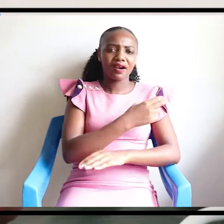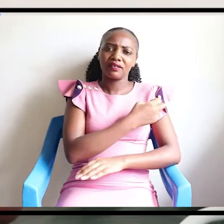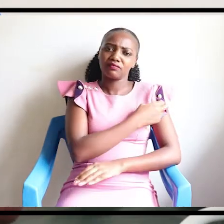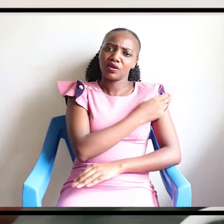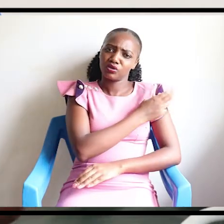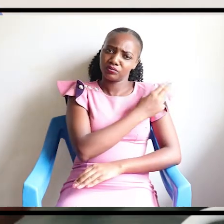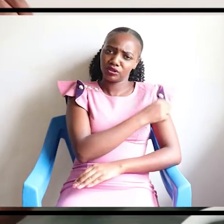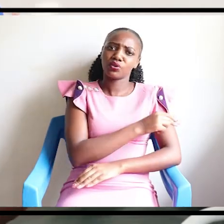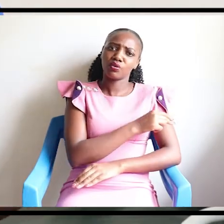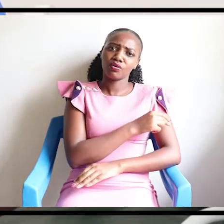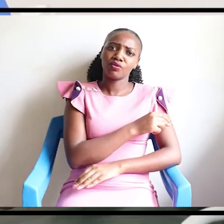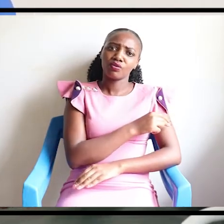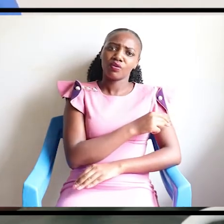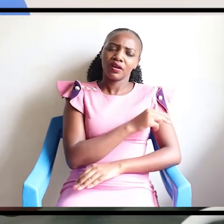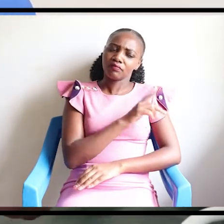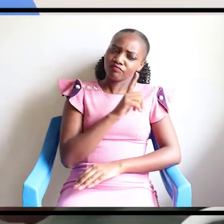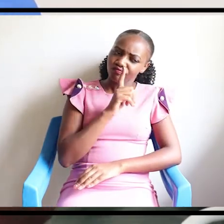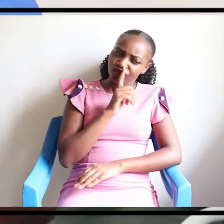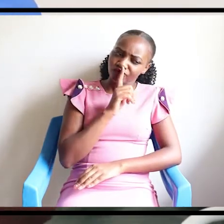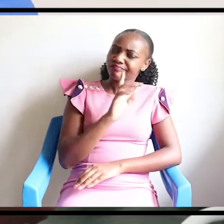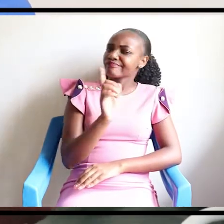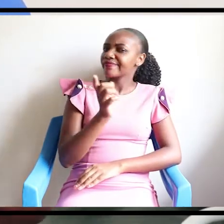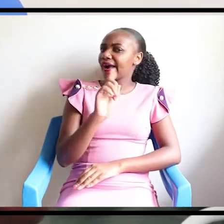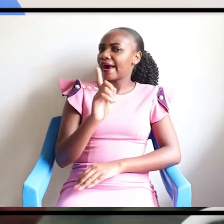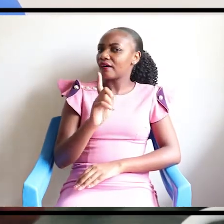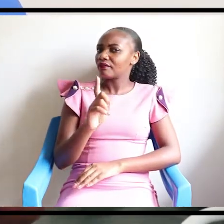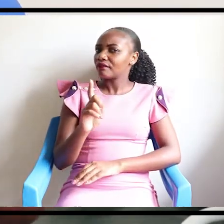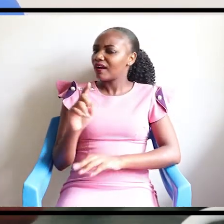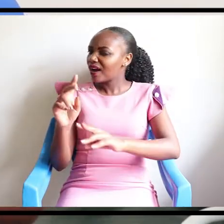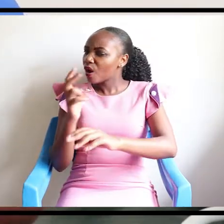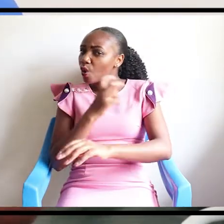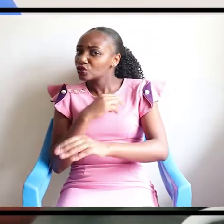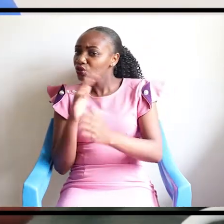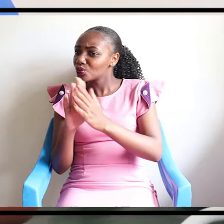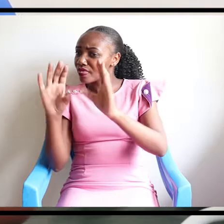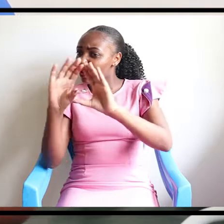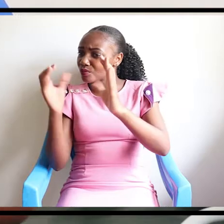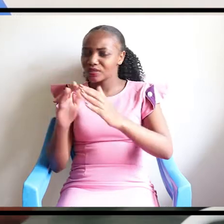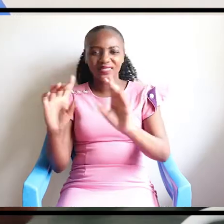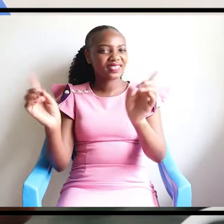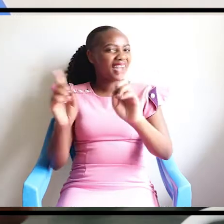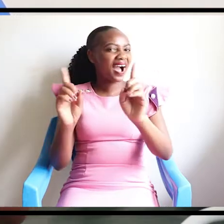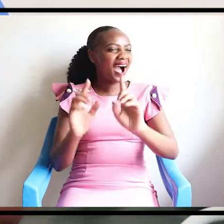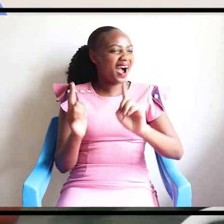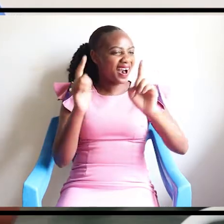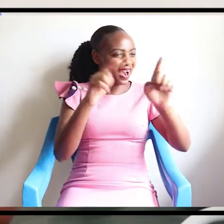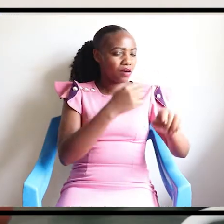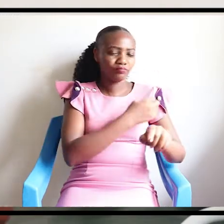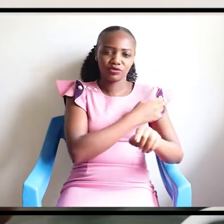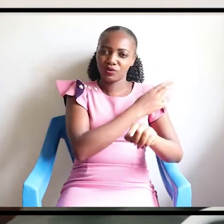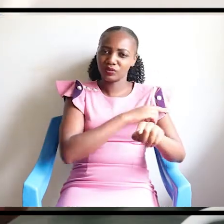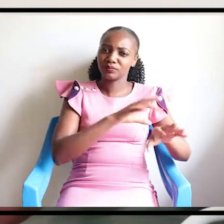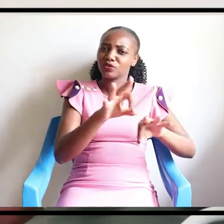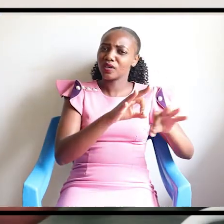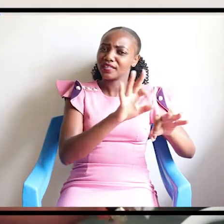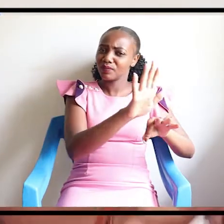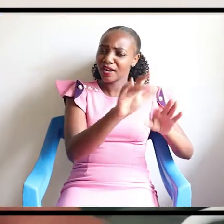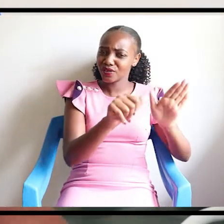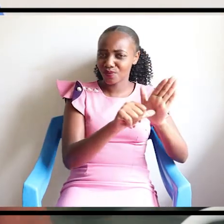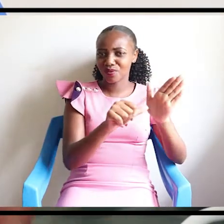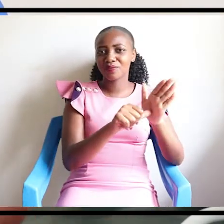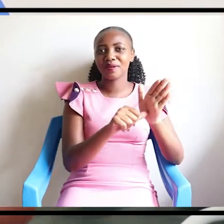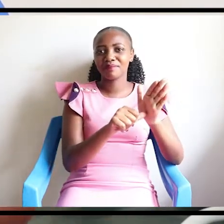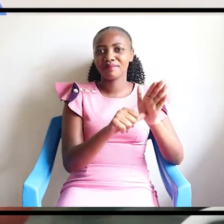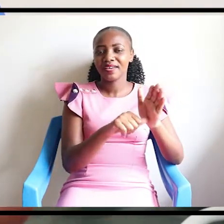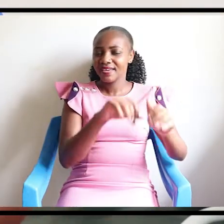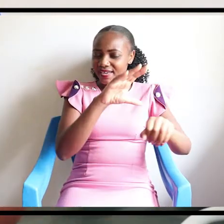you experience, don't get information from the community out there. Just come back to the facility, explain to health worker, this and this is